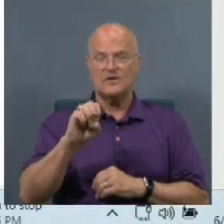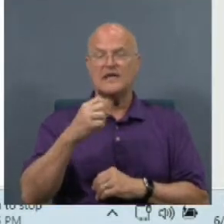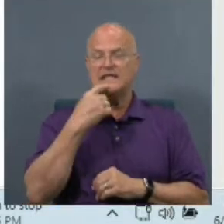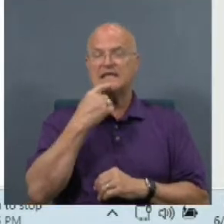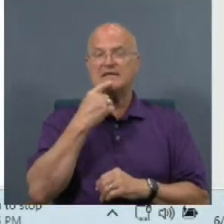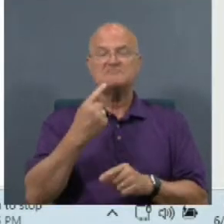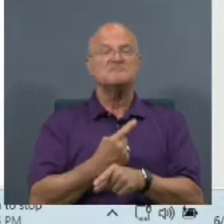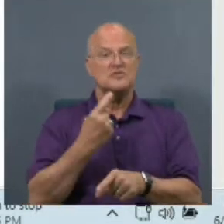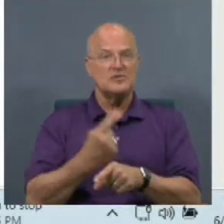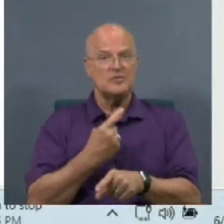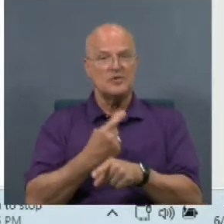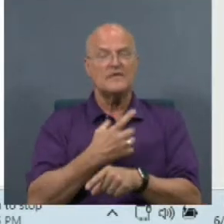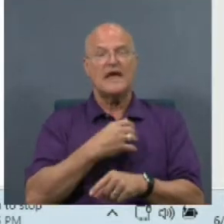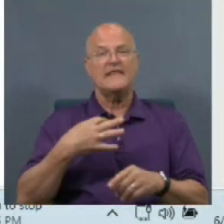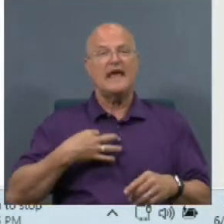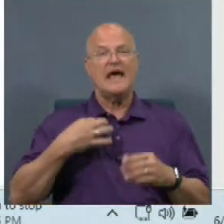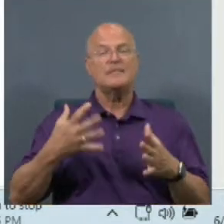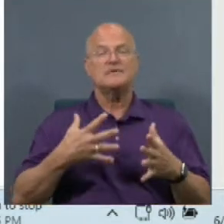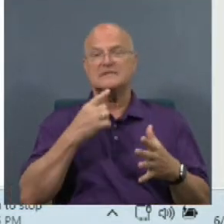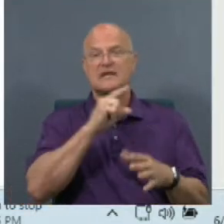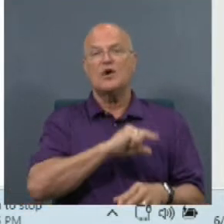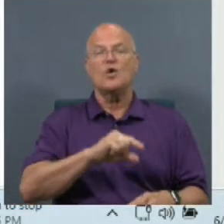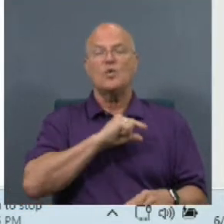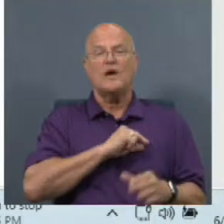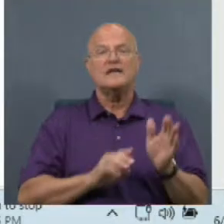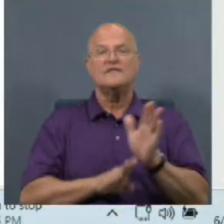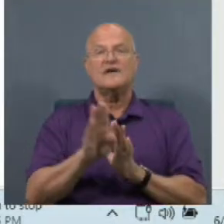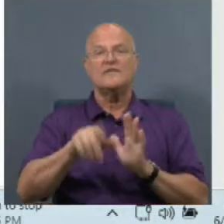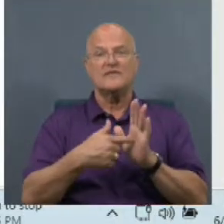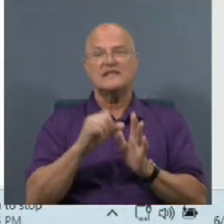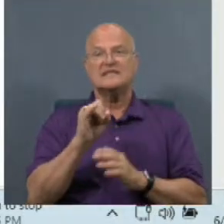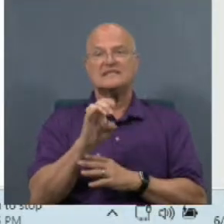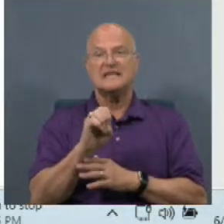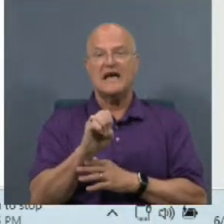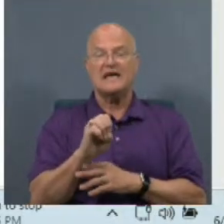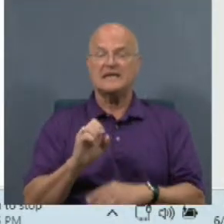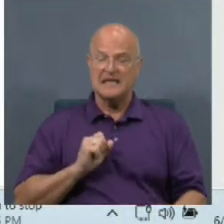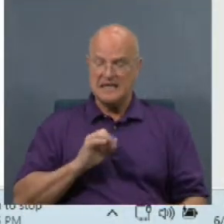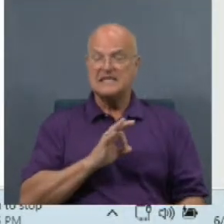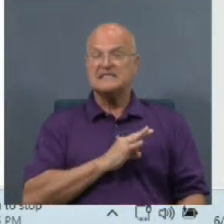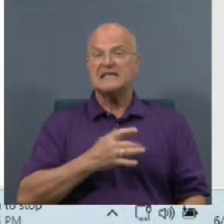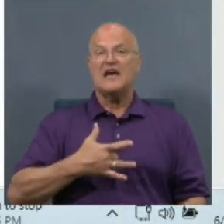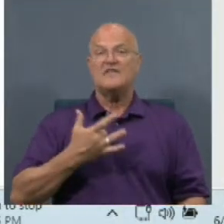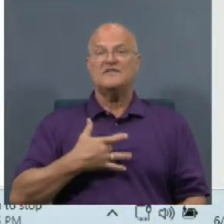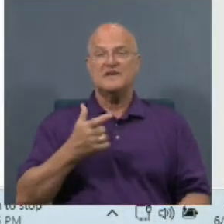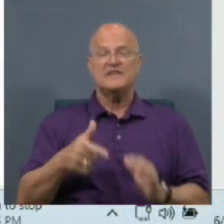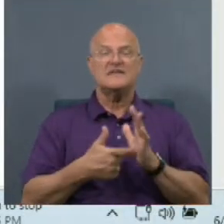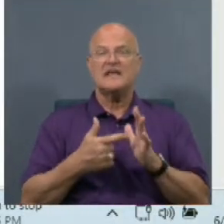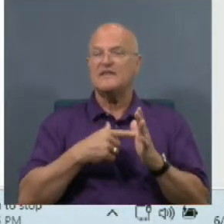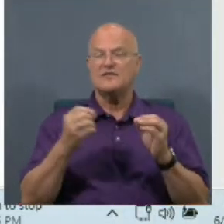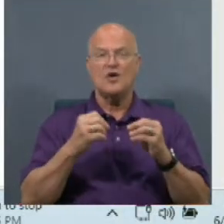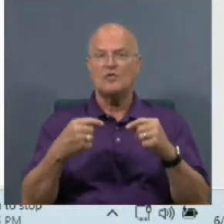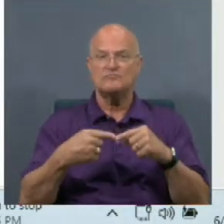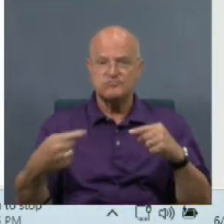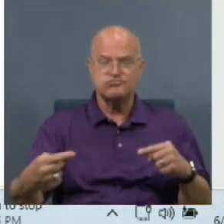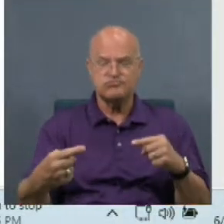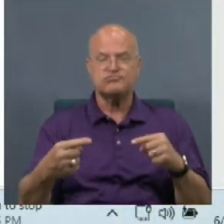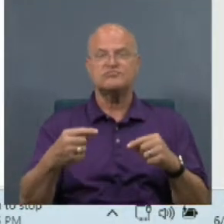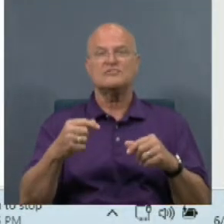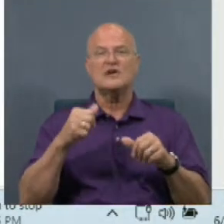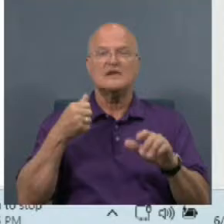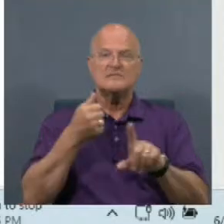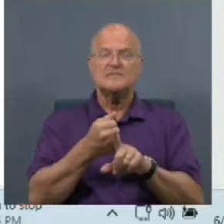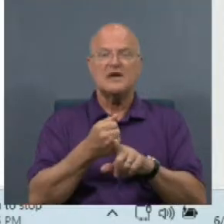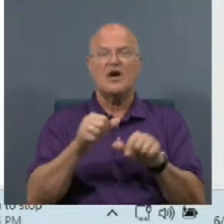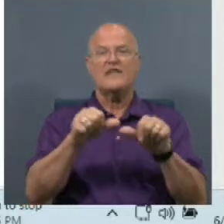is reasonable, and the applicant is proposing a quality development for this site. Staff feels the development of this property will have no adverse impact on the surrounding properties